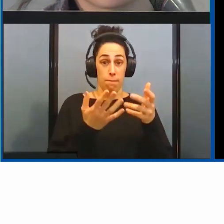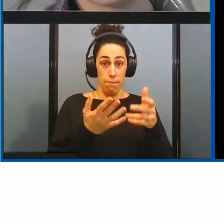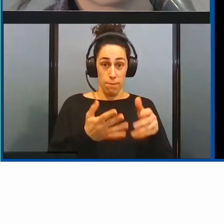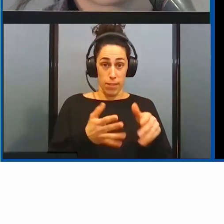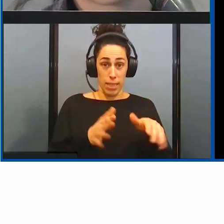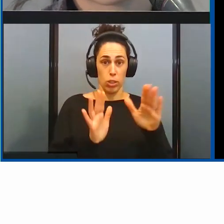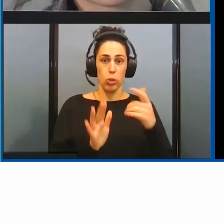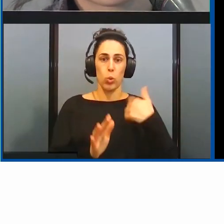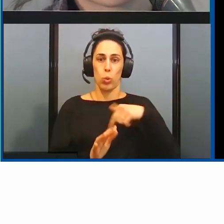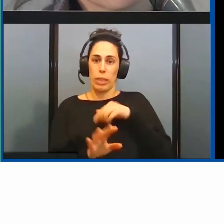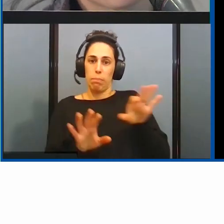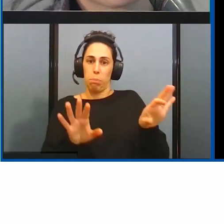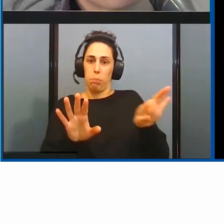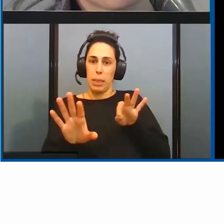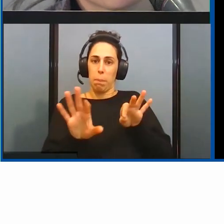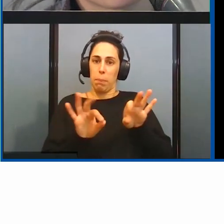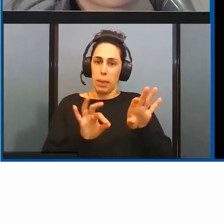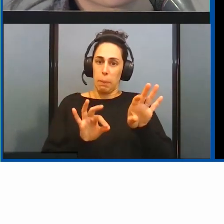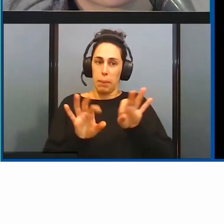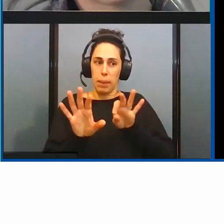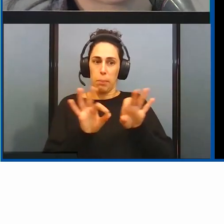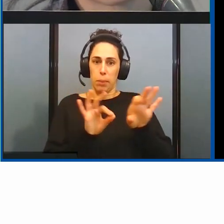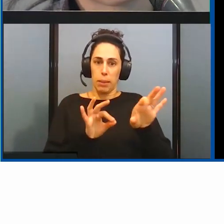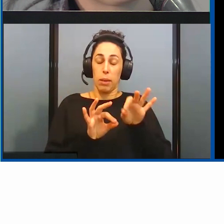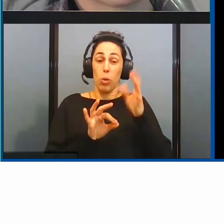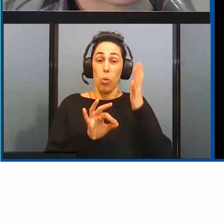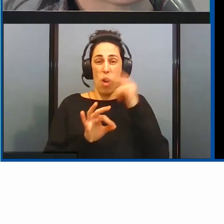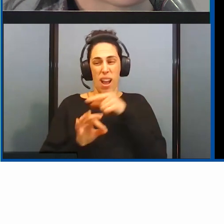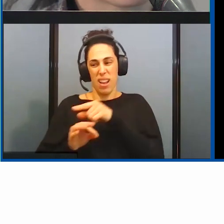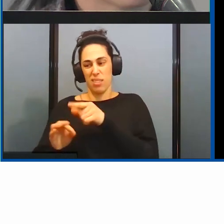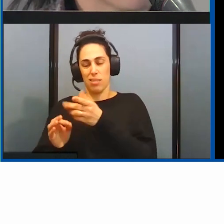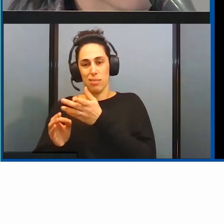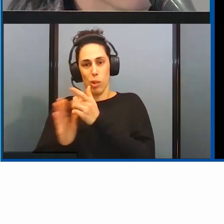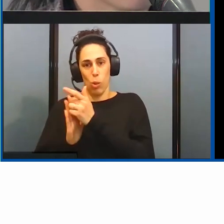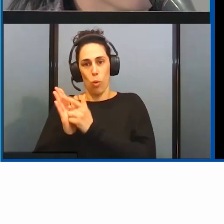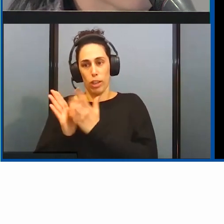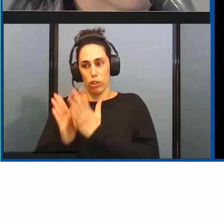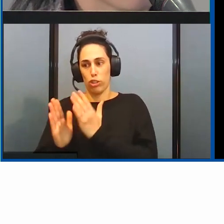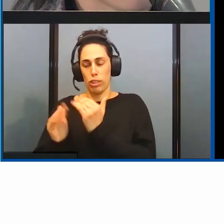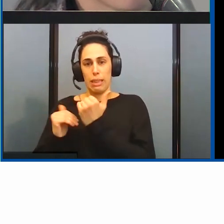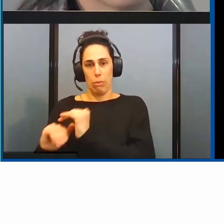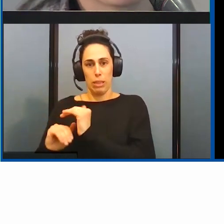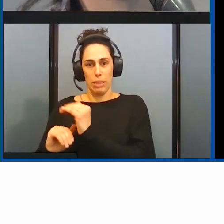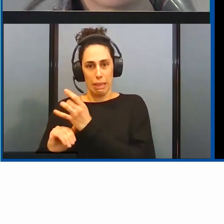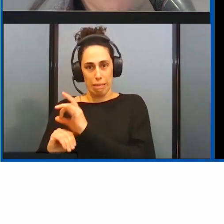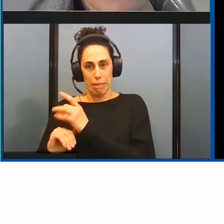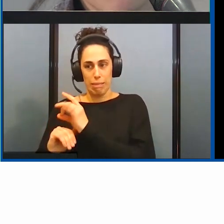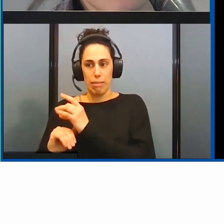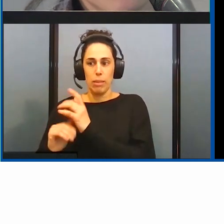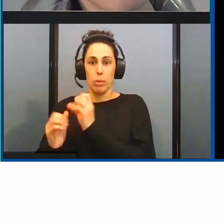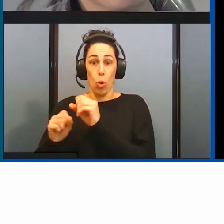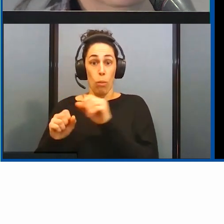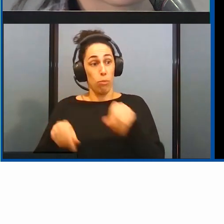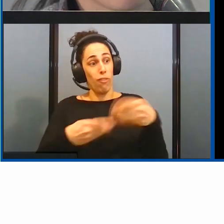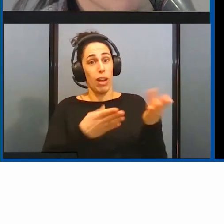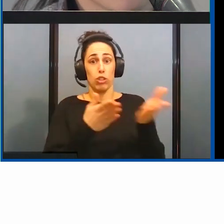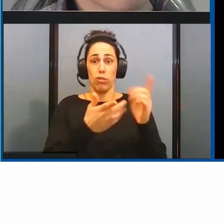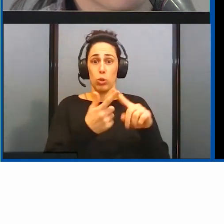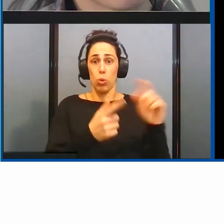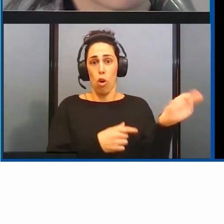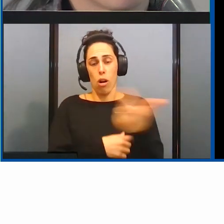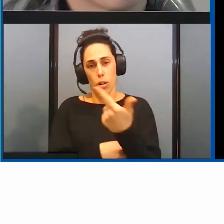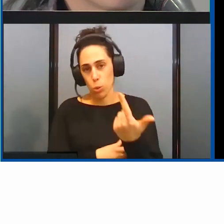to save those services to young people facing complex legal issues, multiple legal issues,